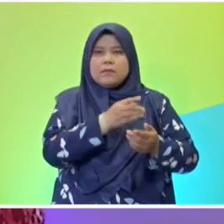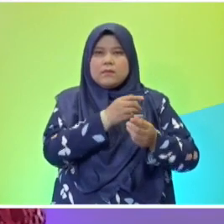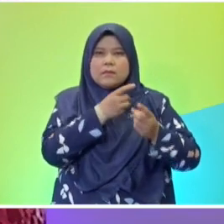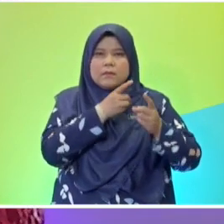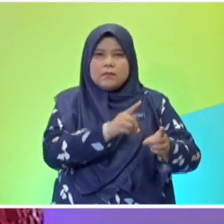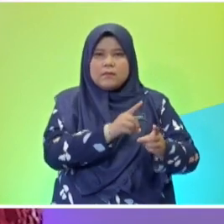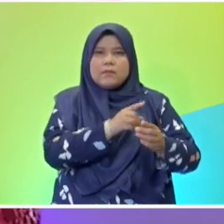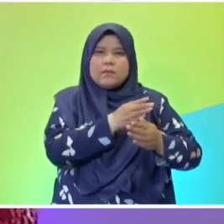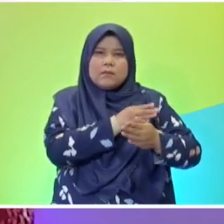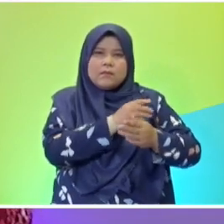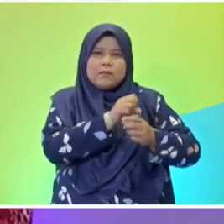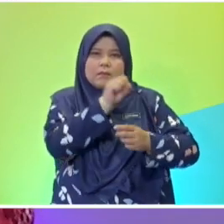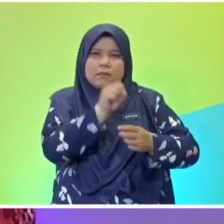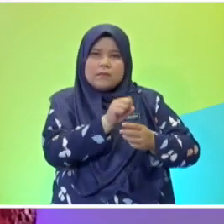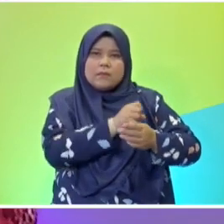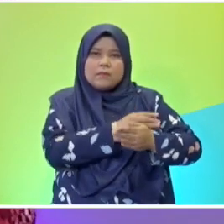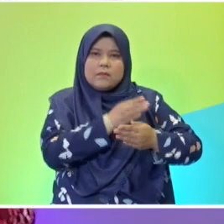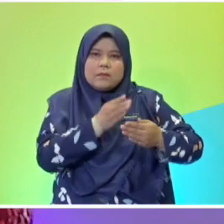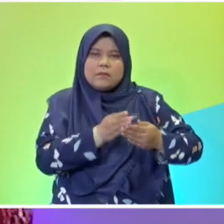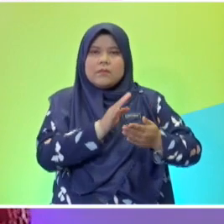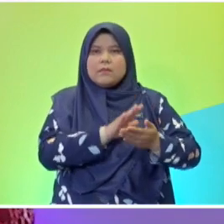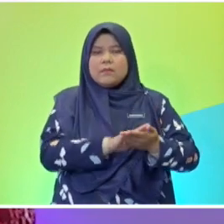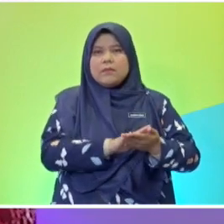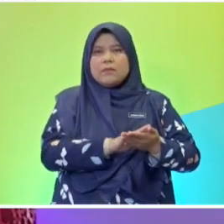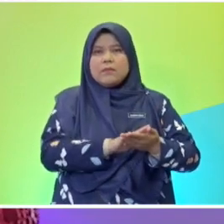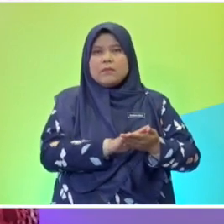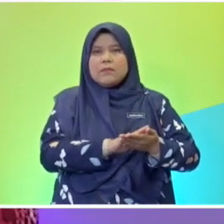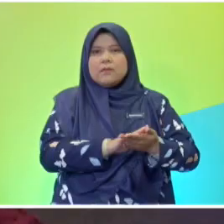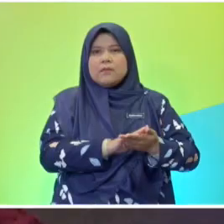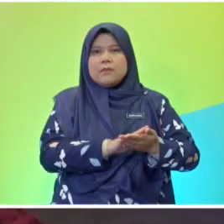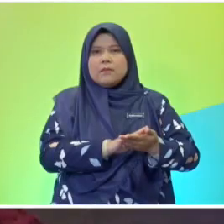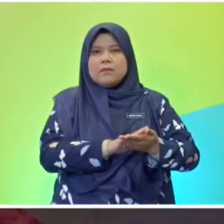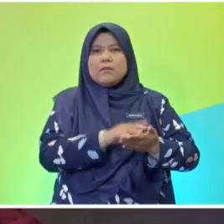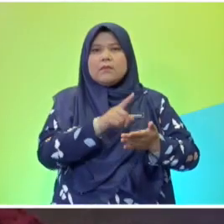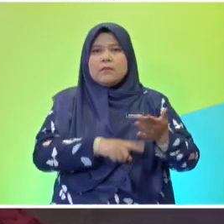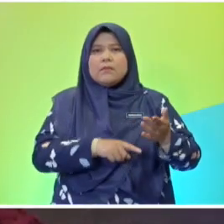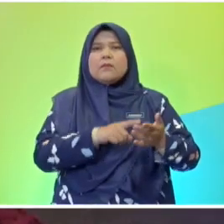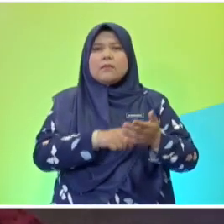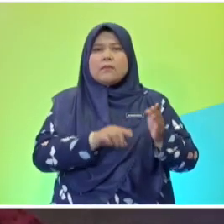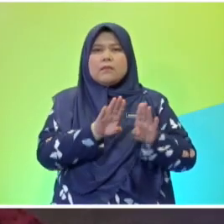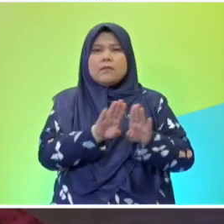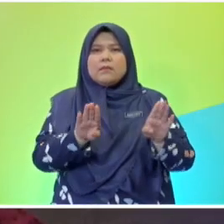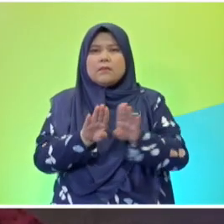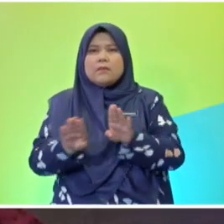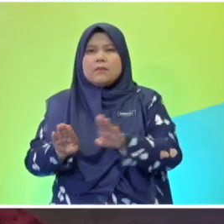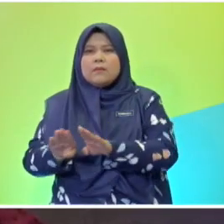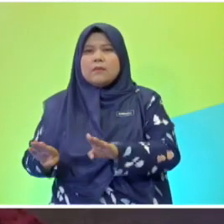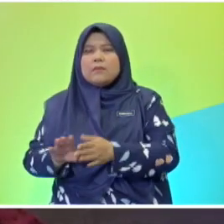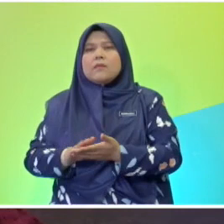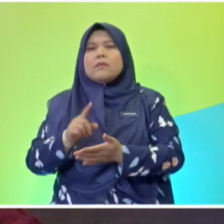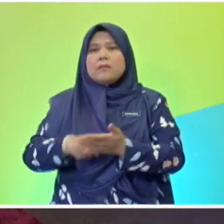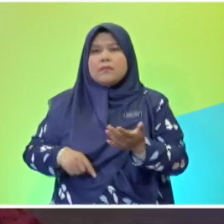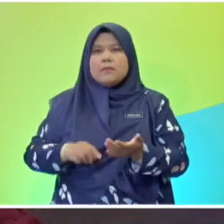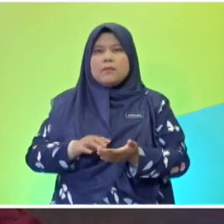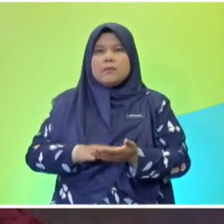answer questions and true-false task type. Miss, why is there a different task if we look at the slide in Form